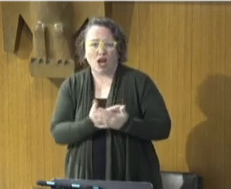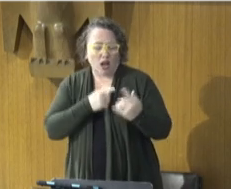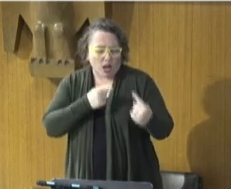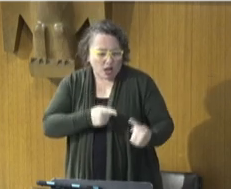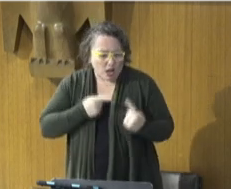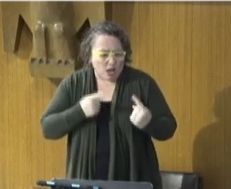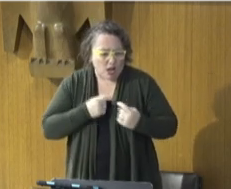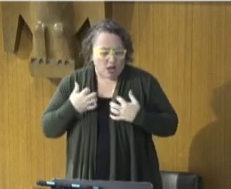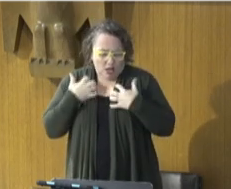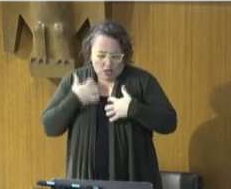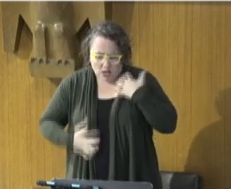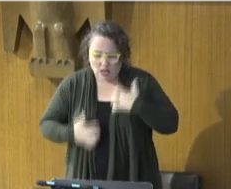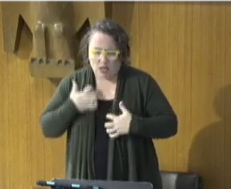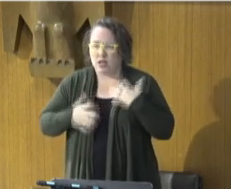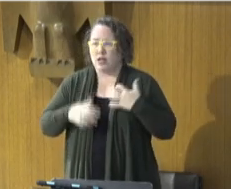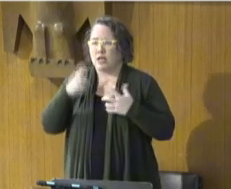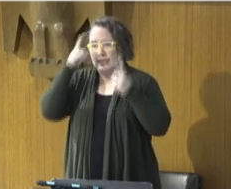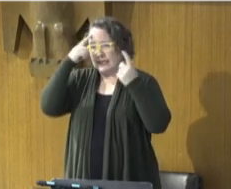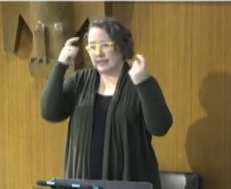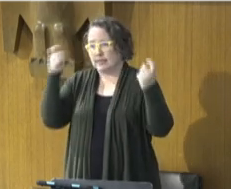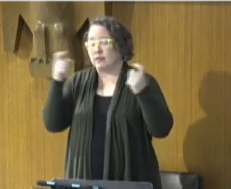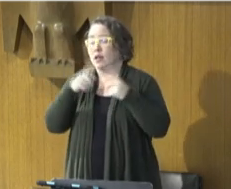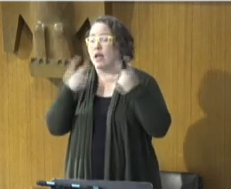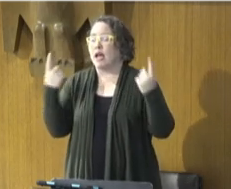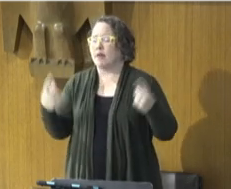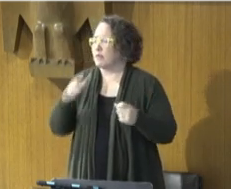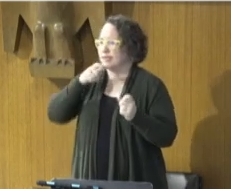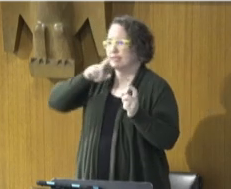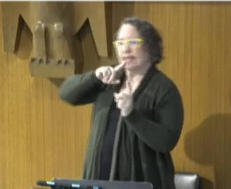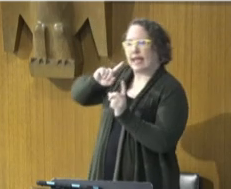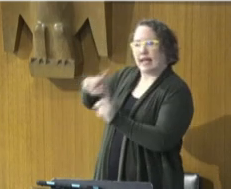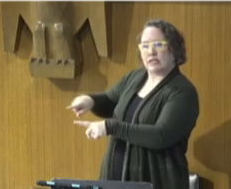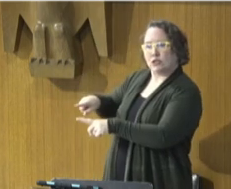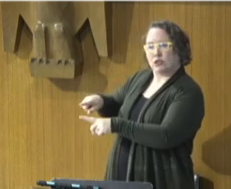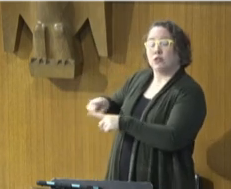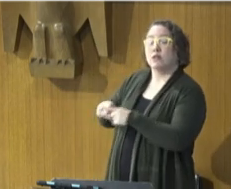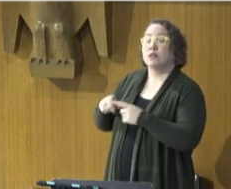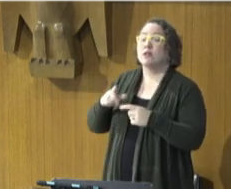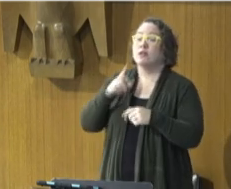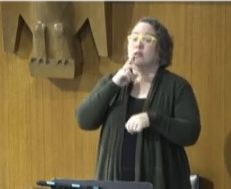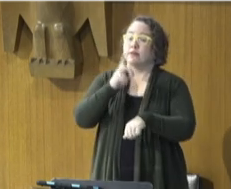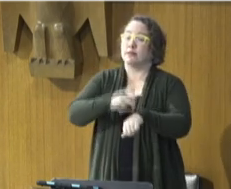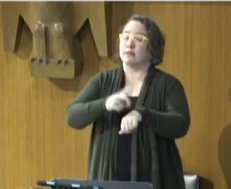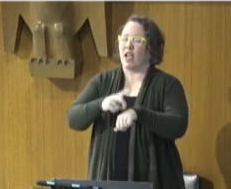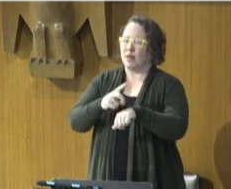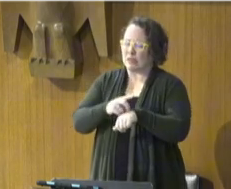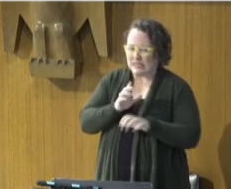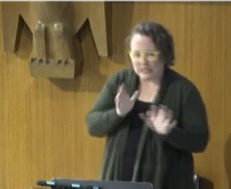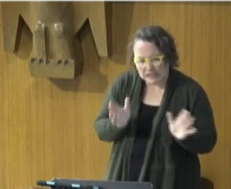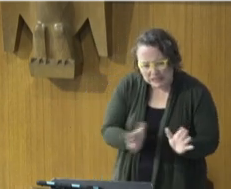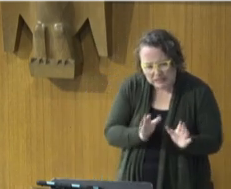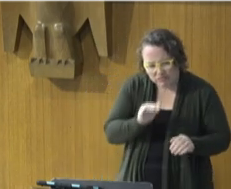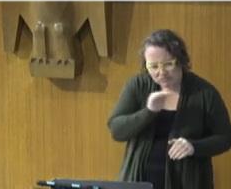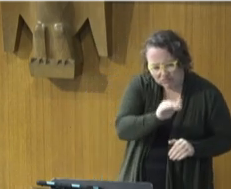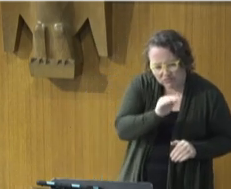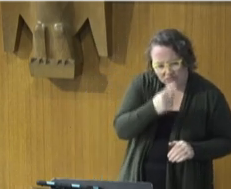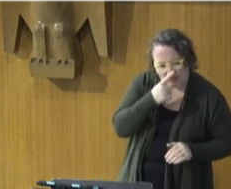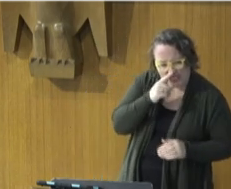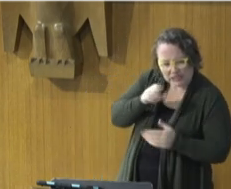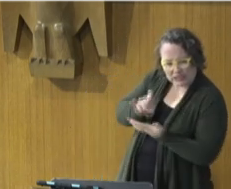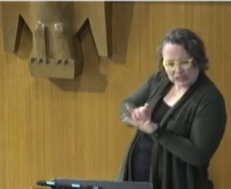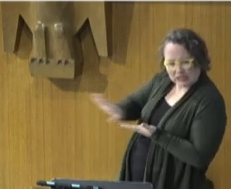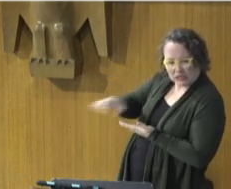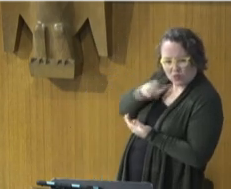demon. But he did not answer her at all. And his disciples came and urged him, saying, Send her away,